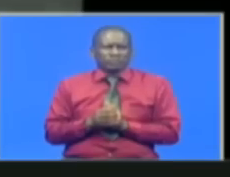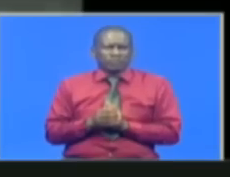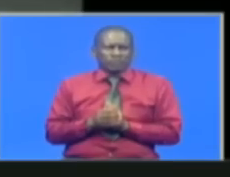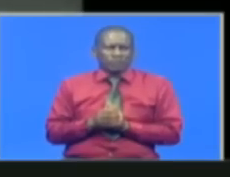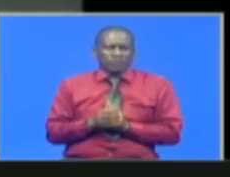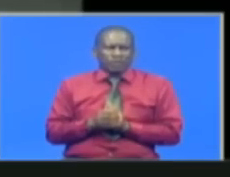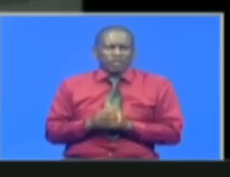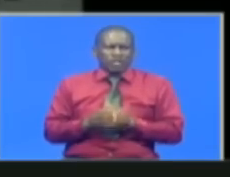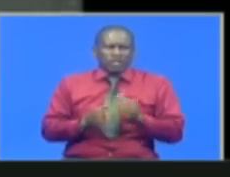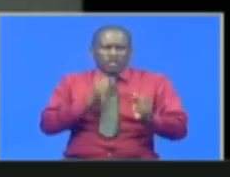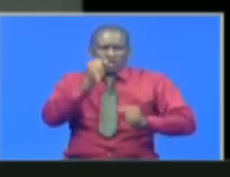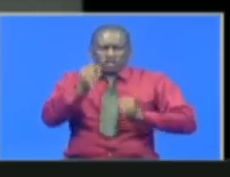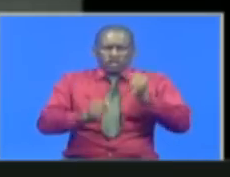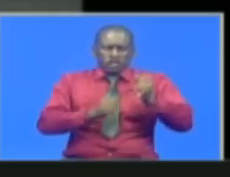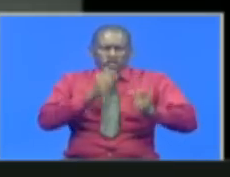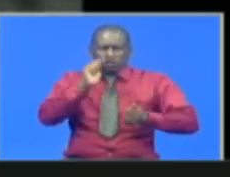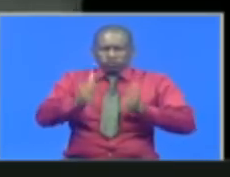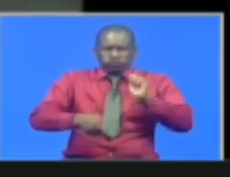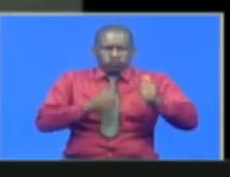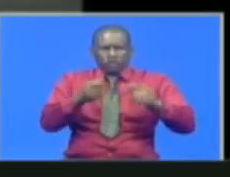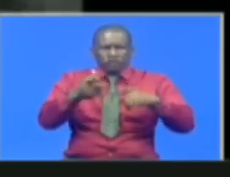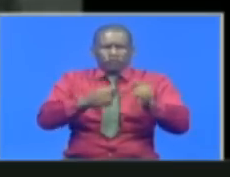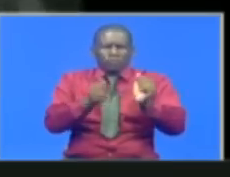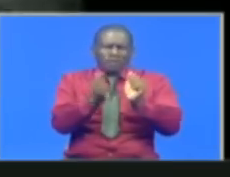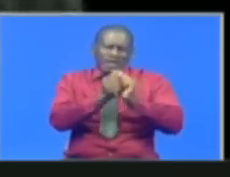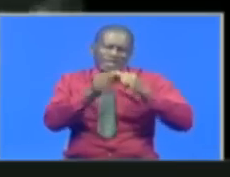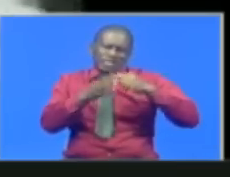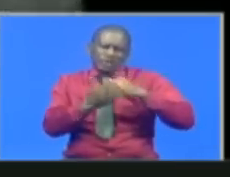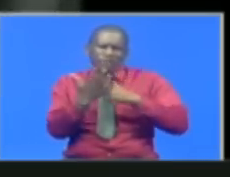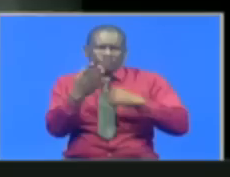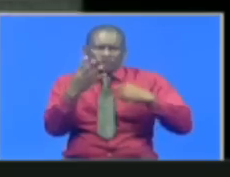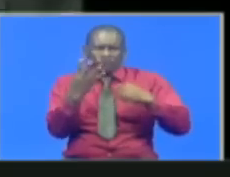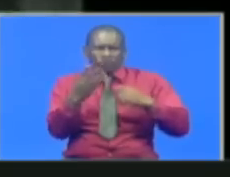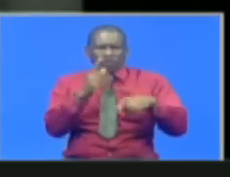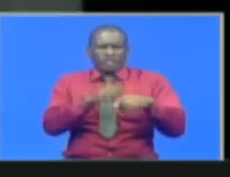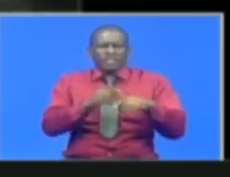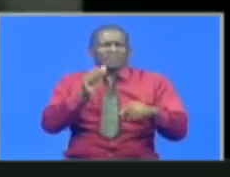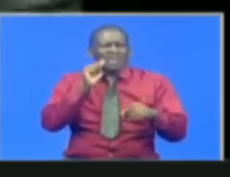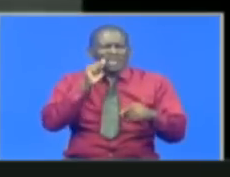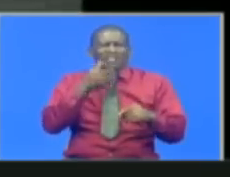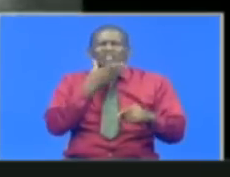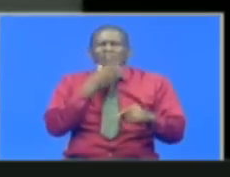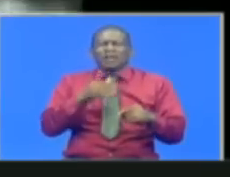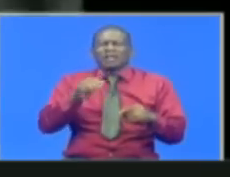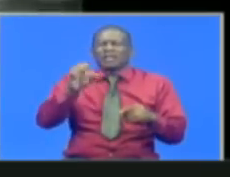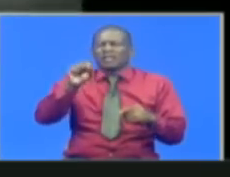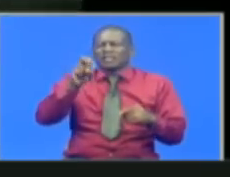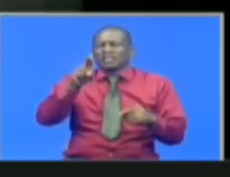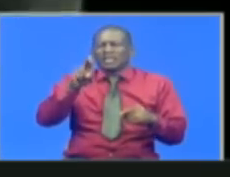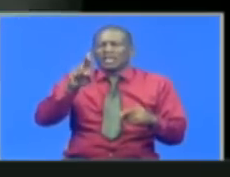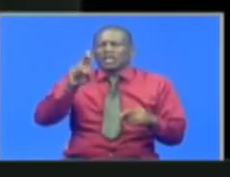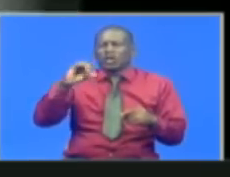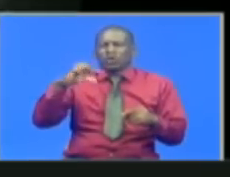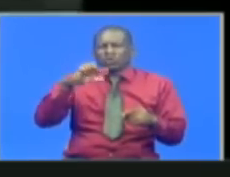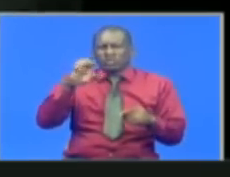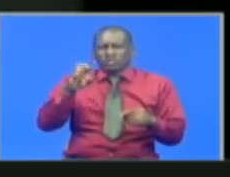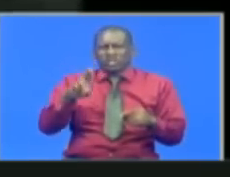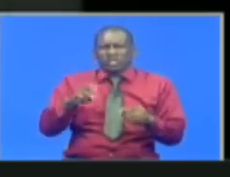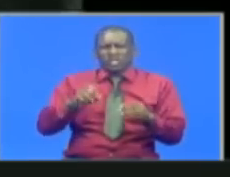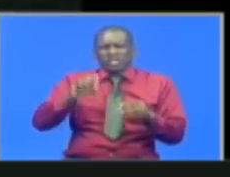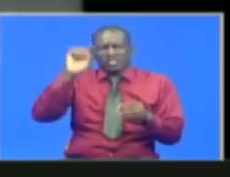The sport has come a long way from 1954, when Englishman Sir Roger Bannister became the first athlete to run